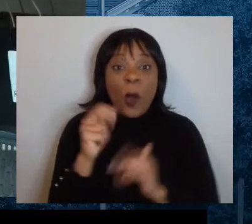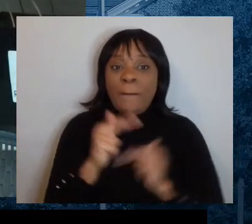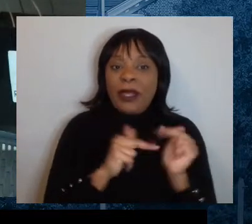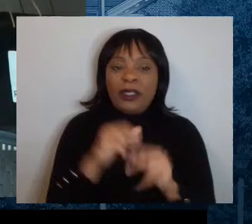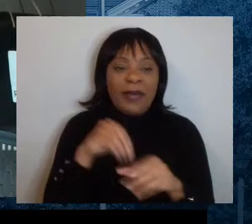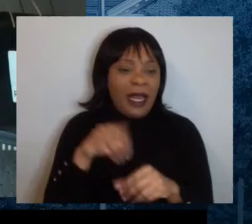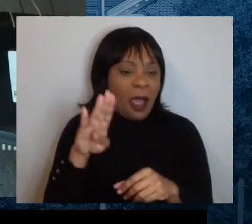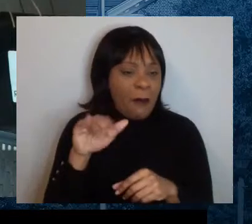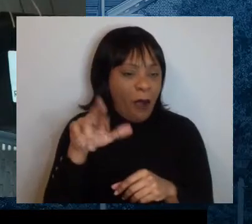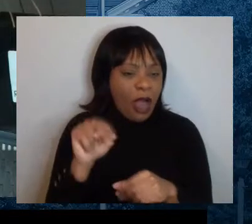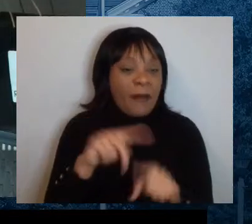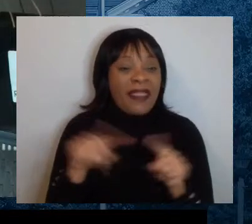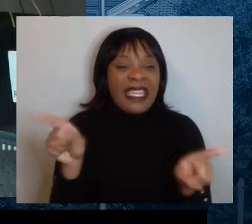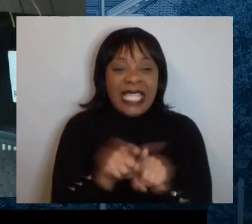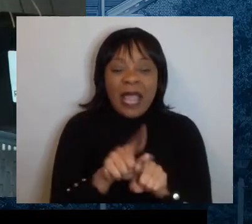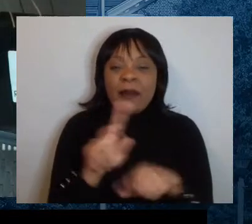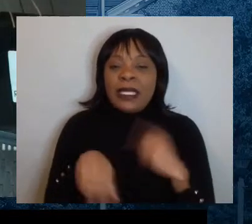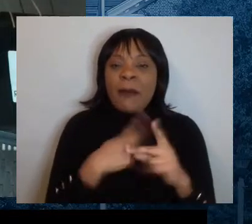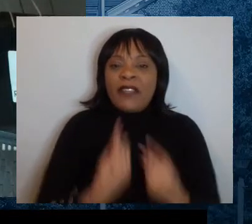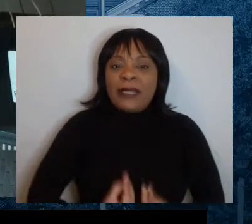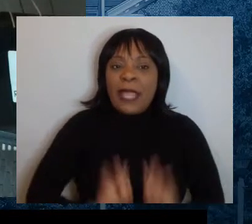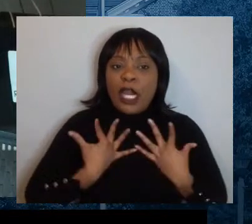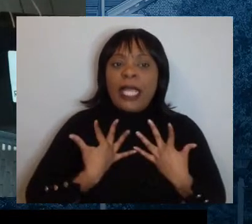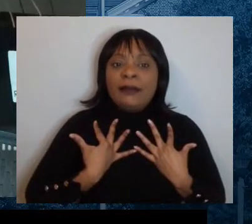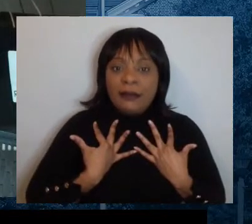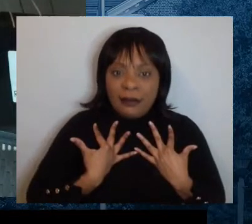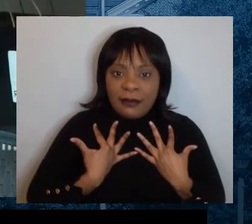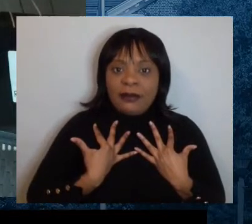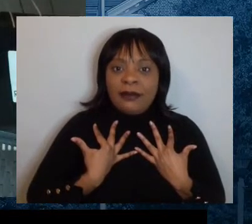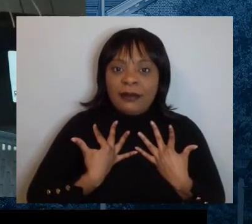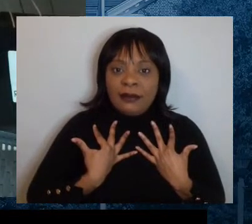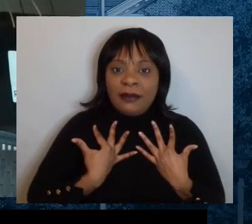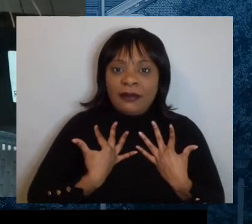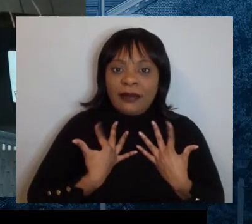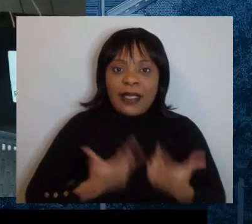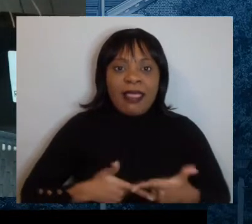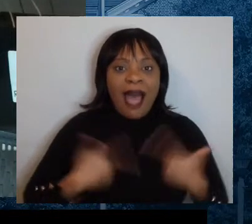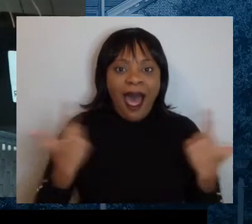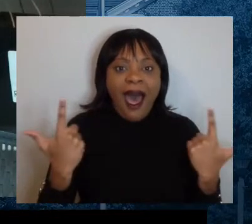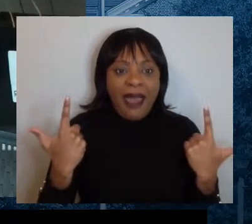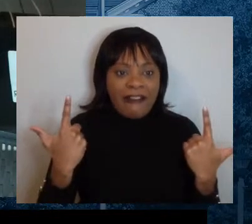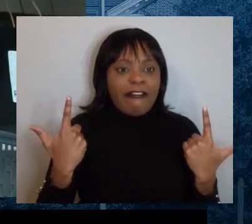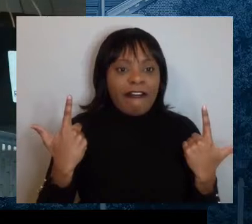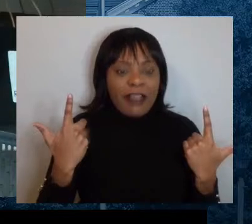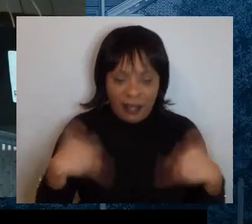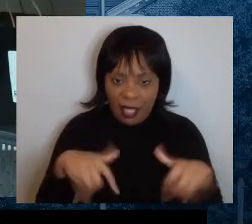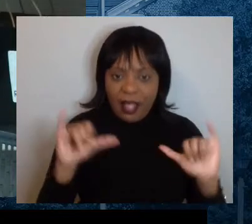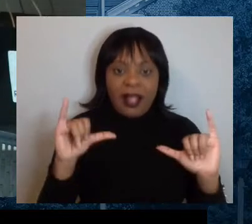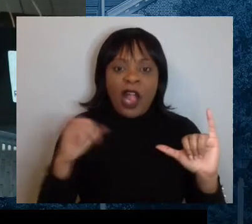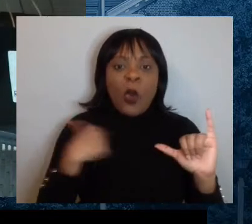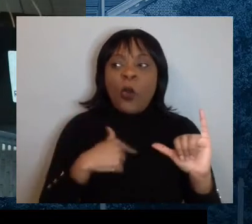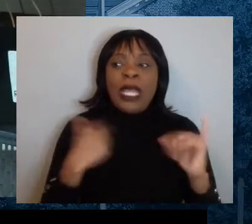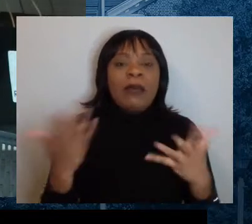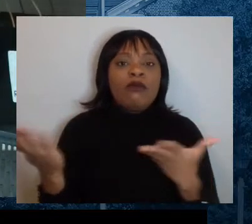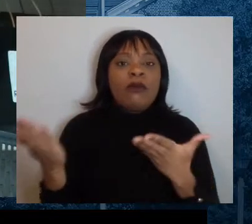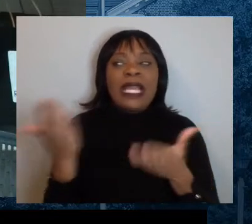same spirit's alive. The same spirit is alive. And we bring, each of us,